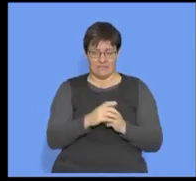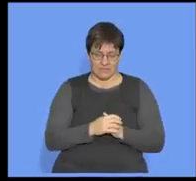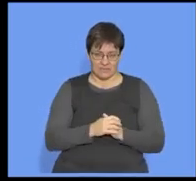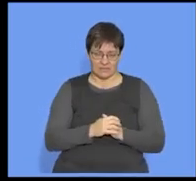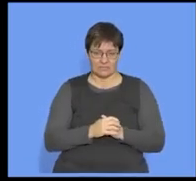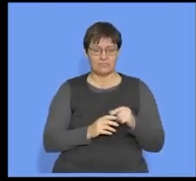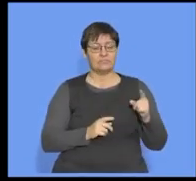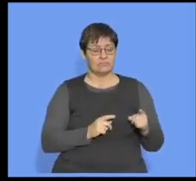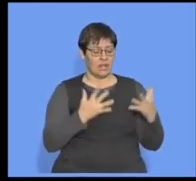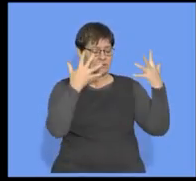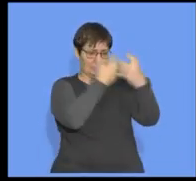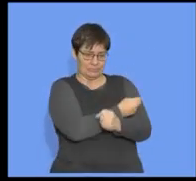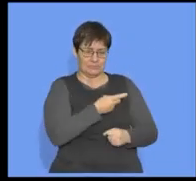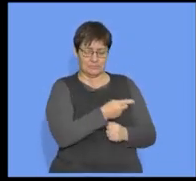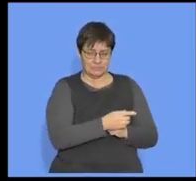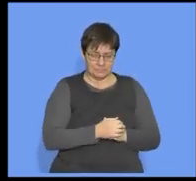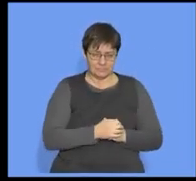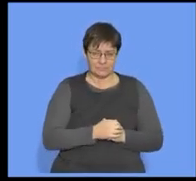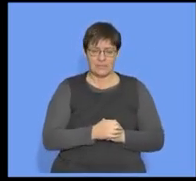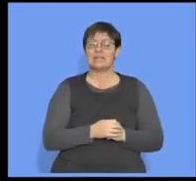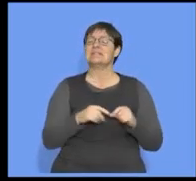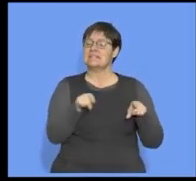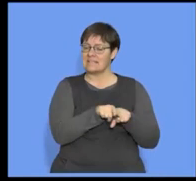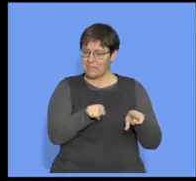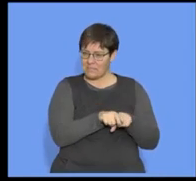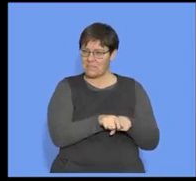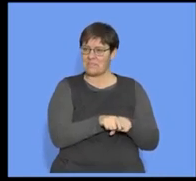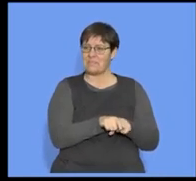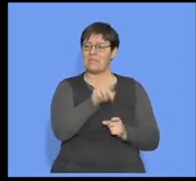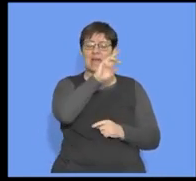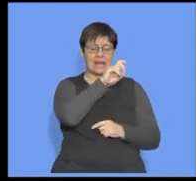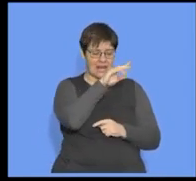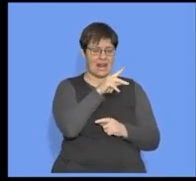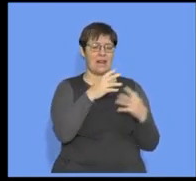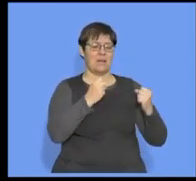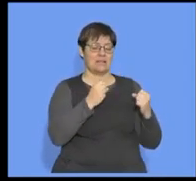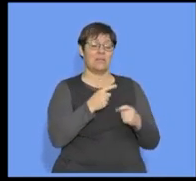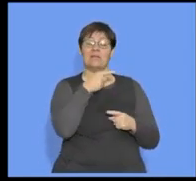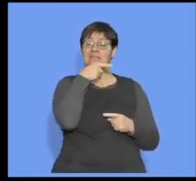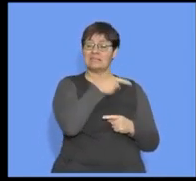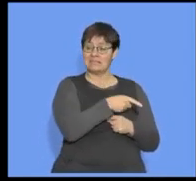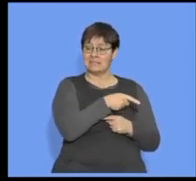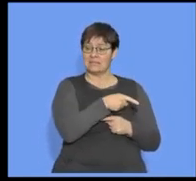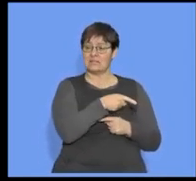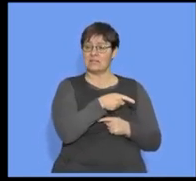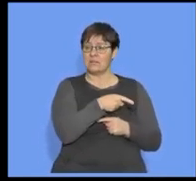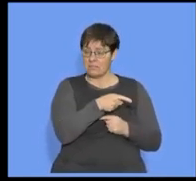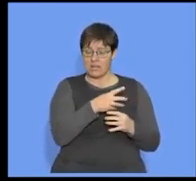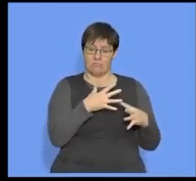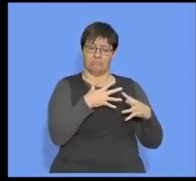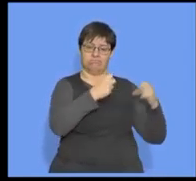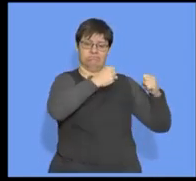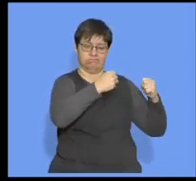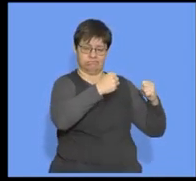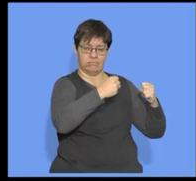light. What about in dim light? Still, we're talking to the radial muscles. But in this case,